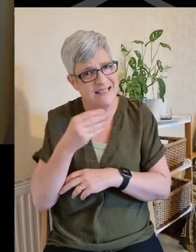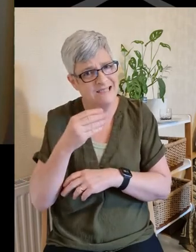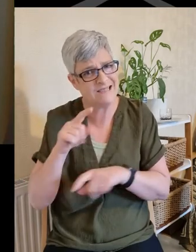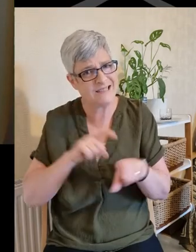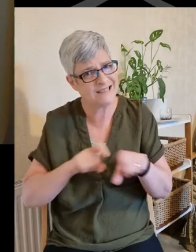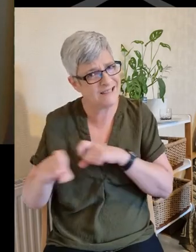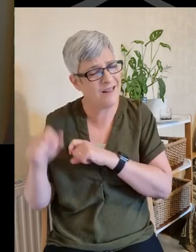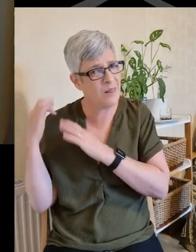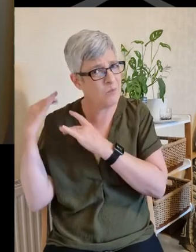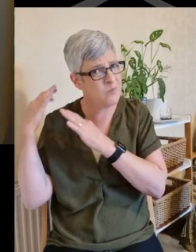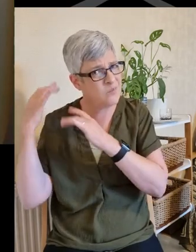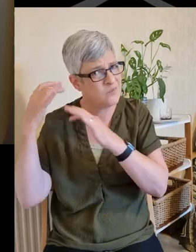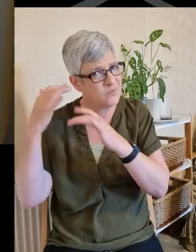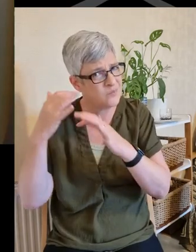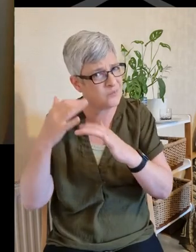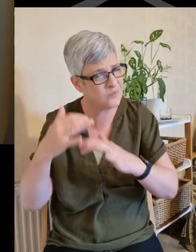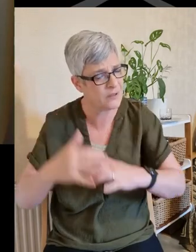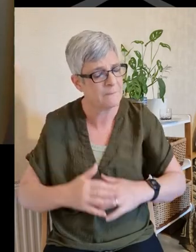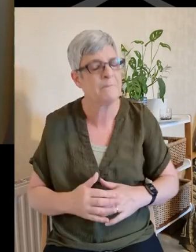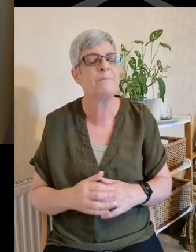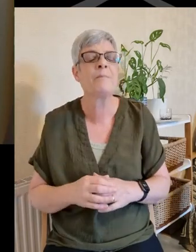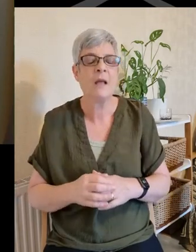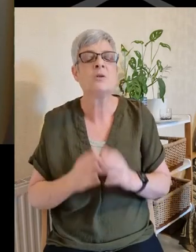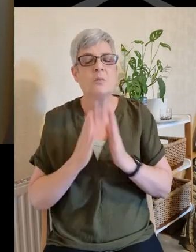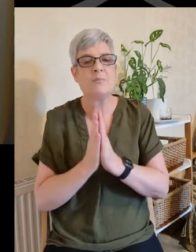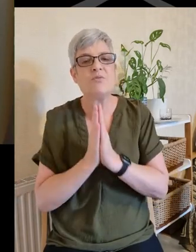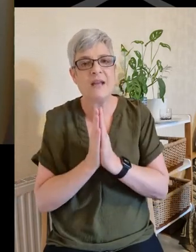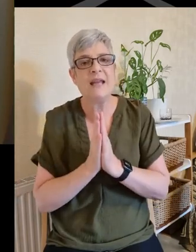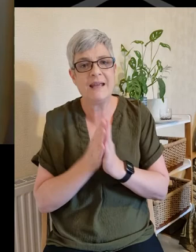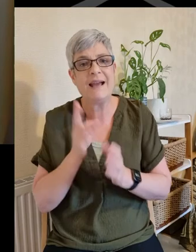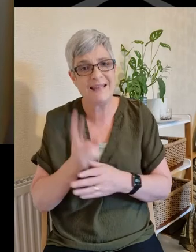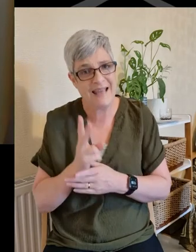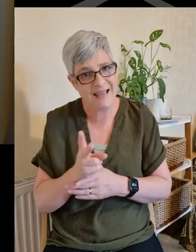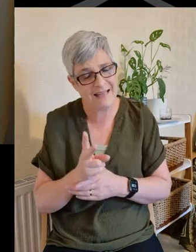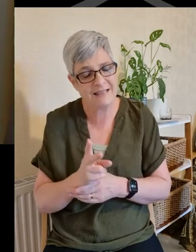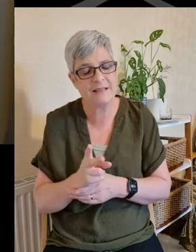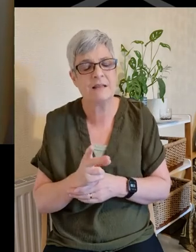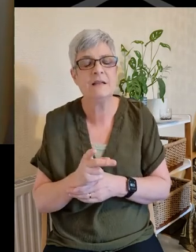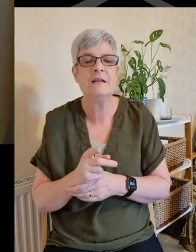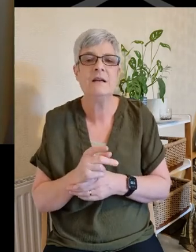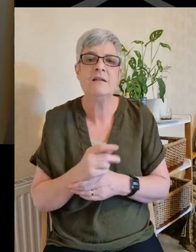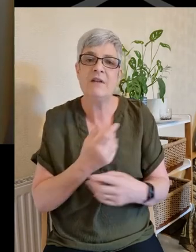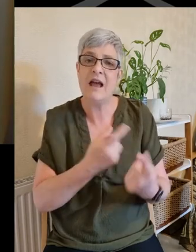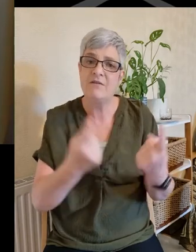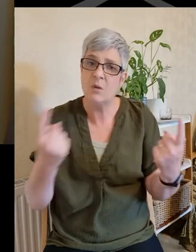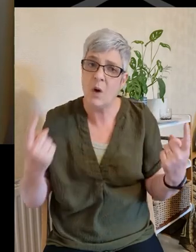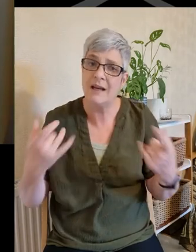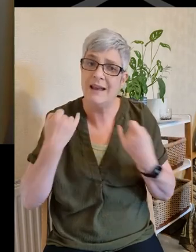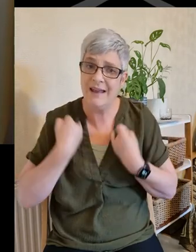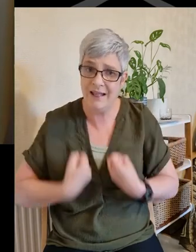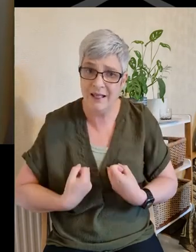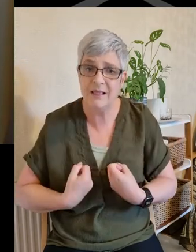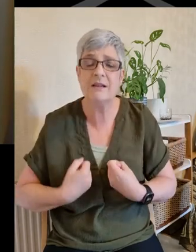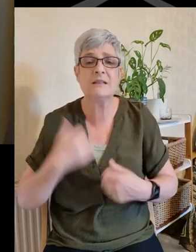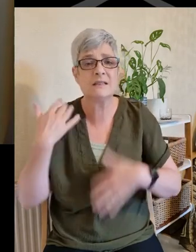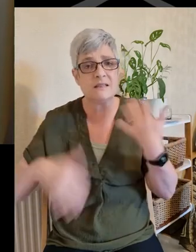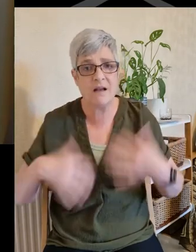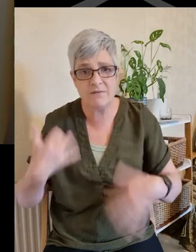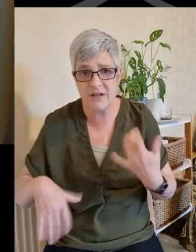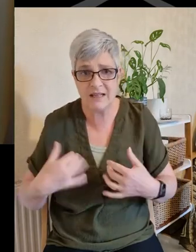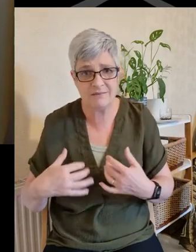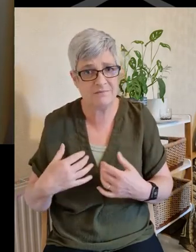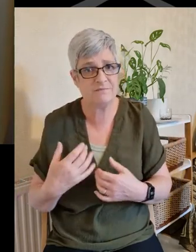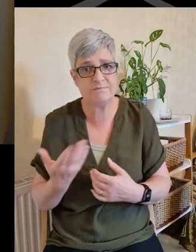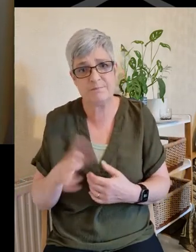over us. So we pray yet again for all those who are ill or still suffering the effects of the